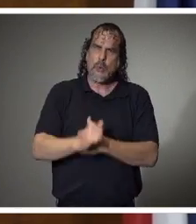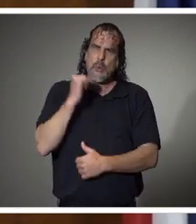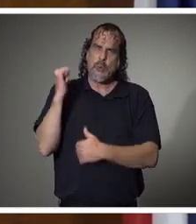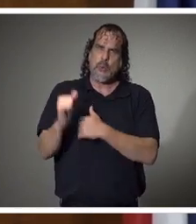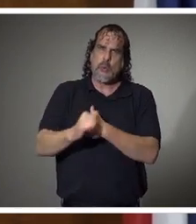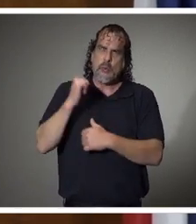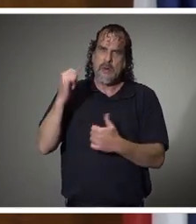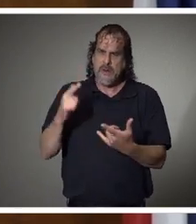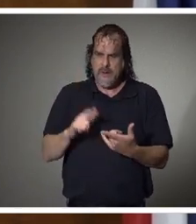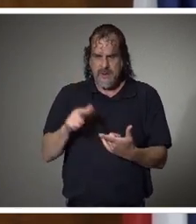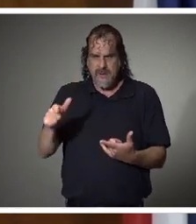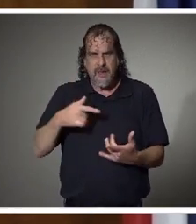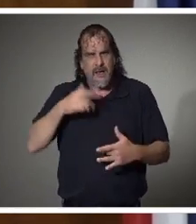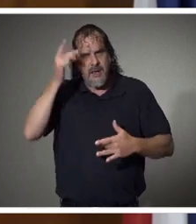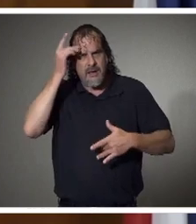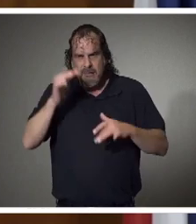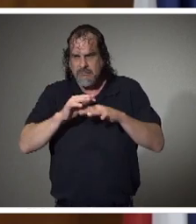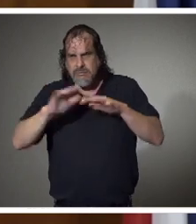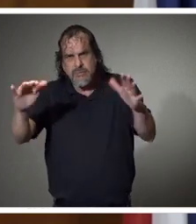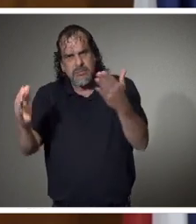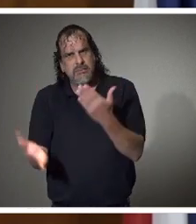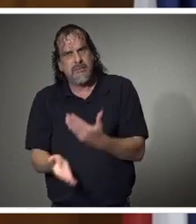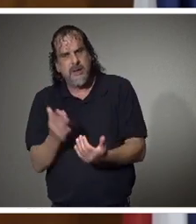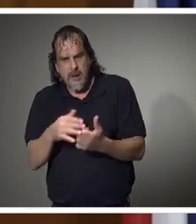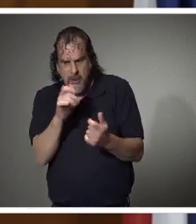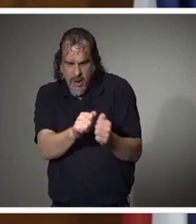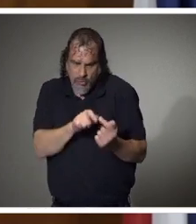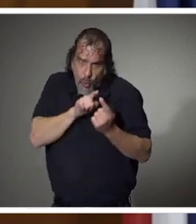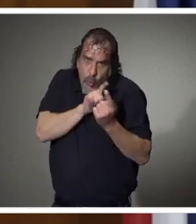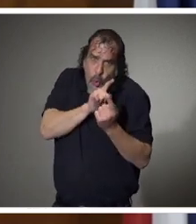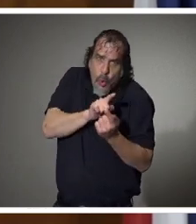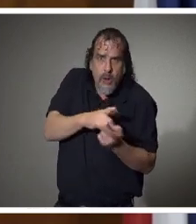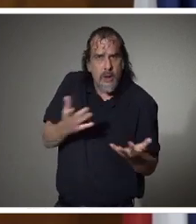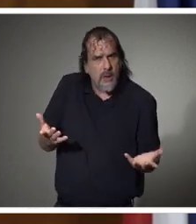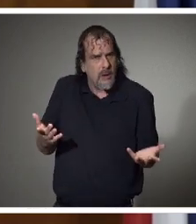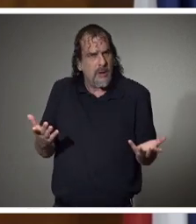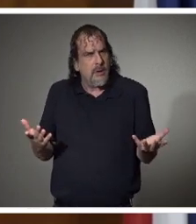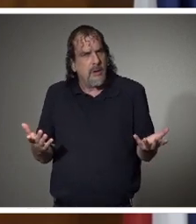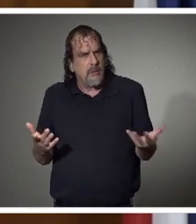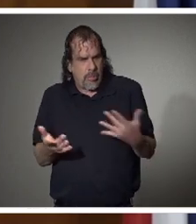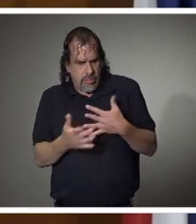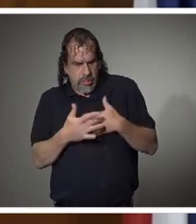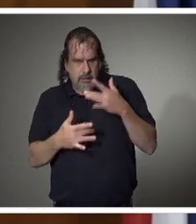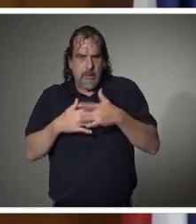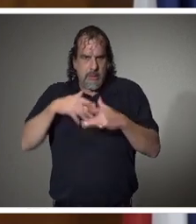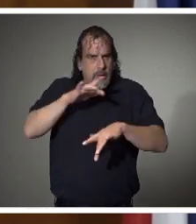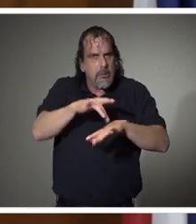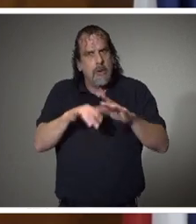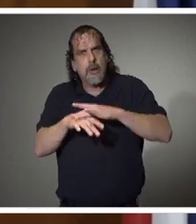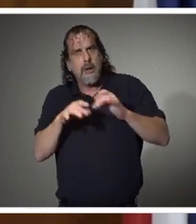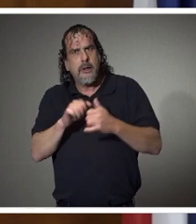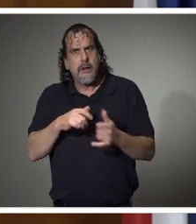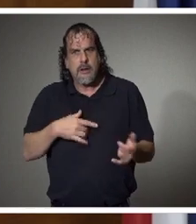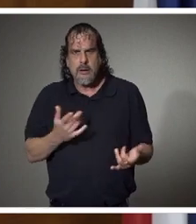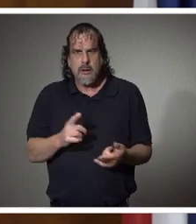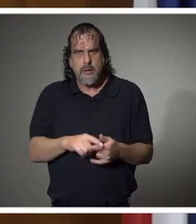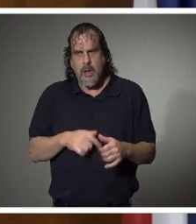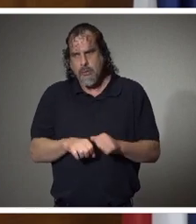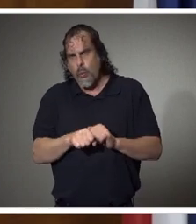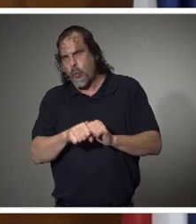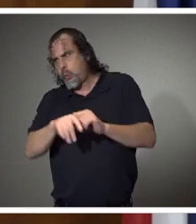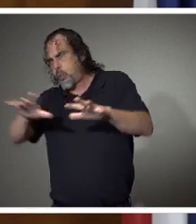the virus spreading because of that close interpersonal contact, you could get into a situation in which you had significant community